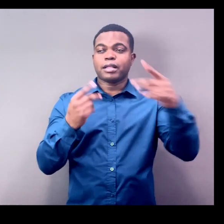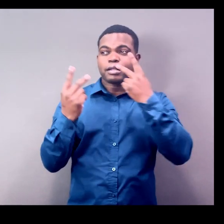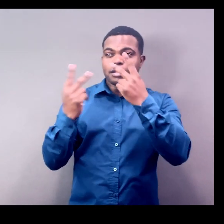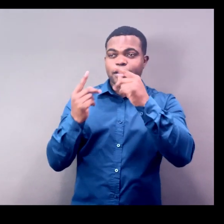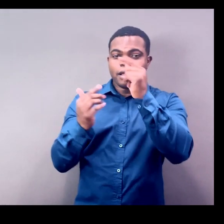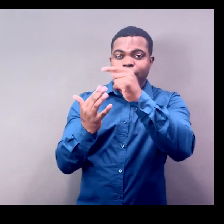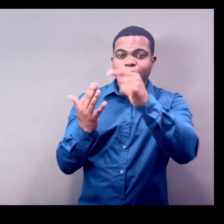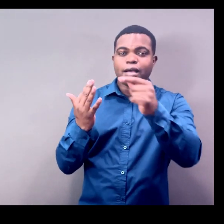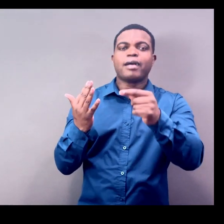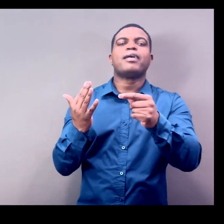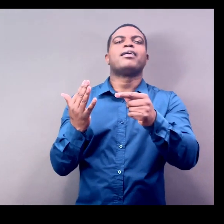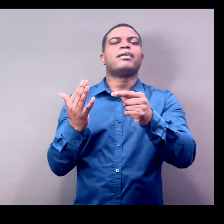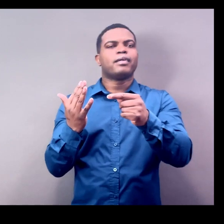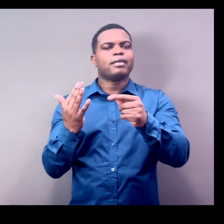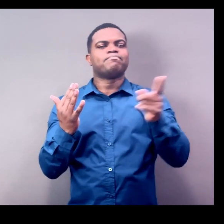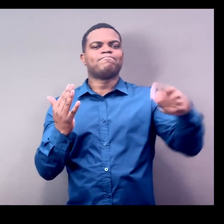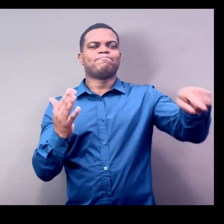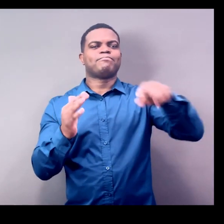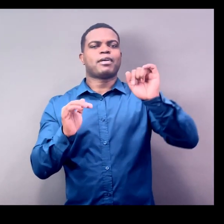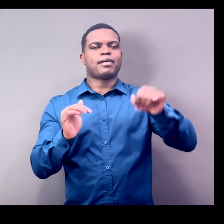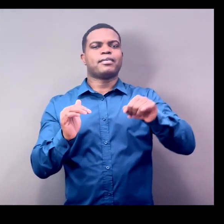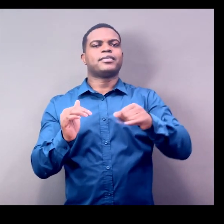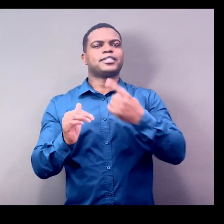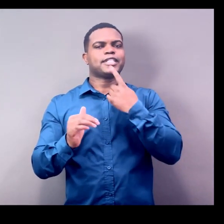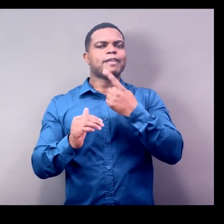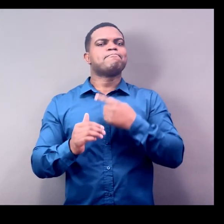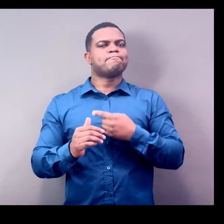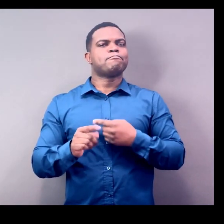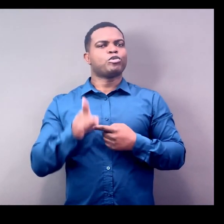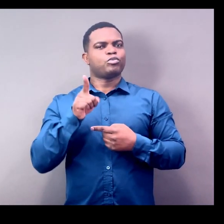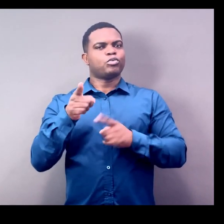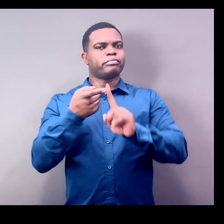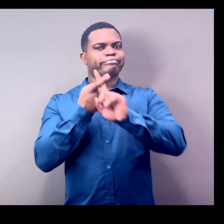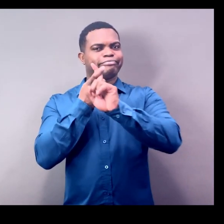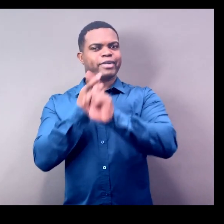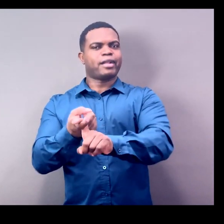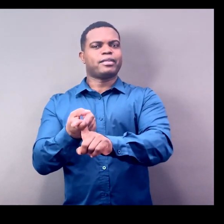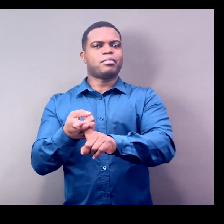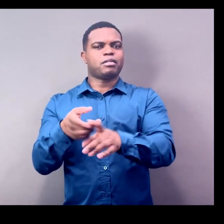these things, they will be able to have that,